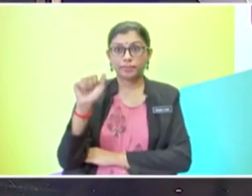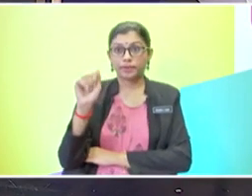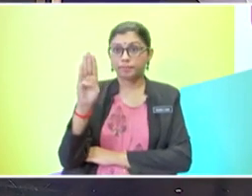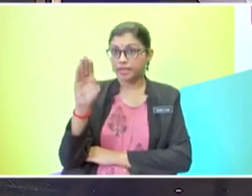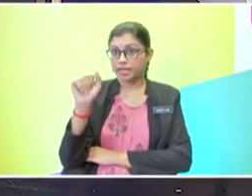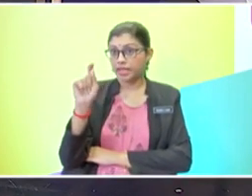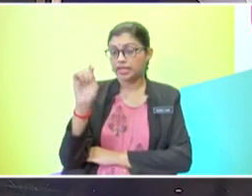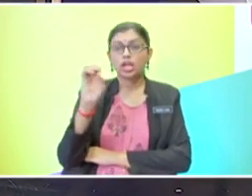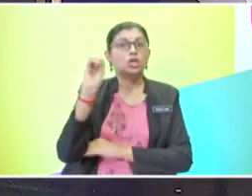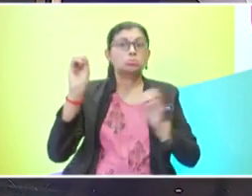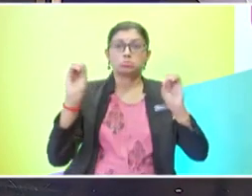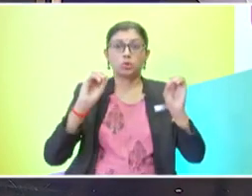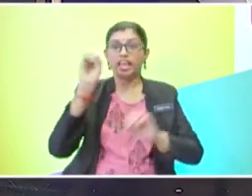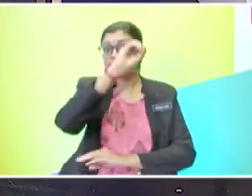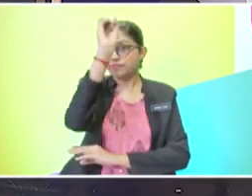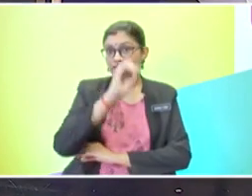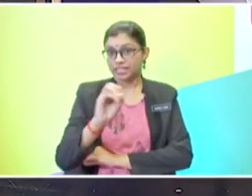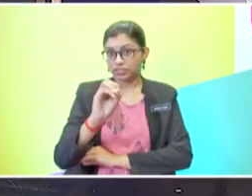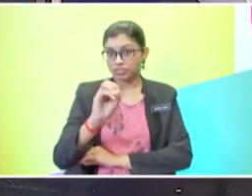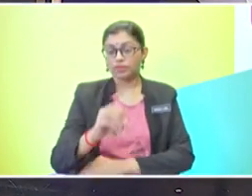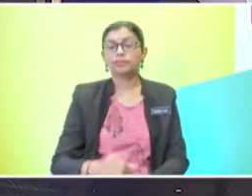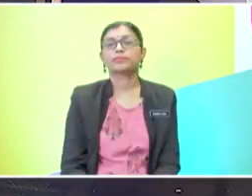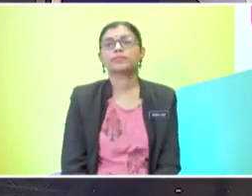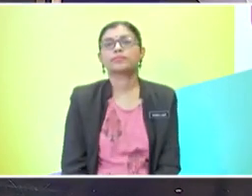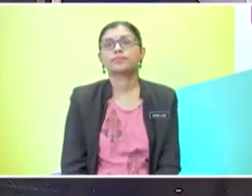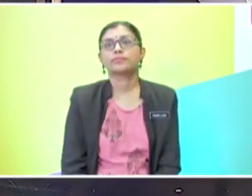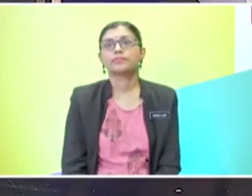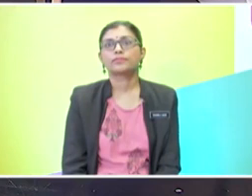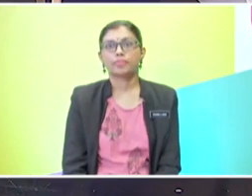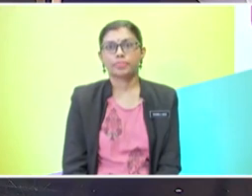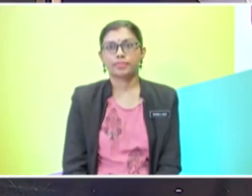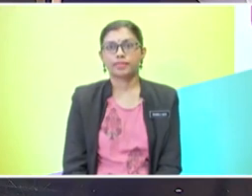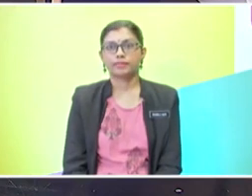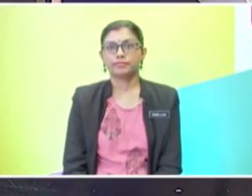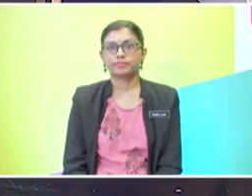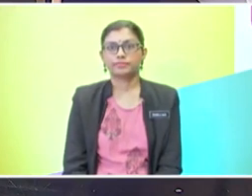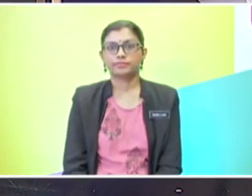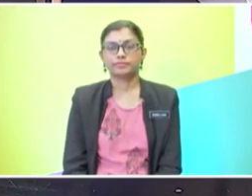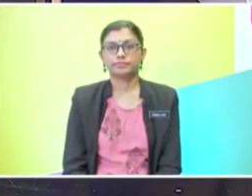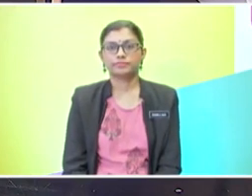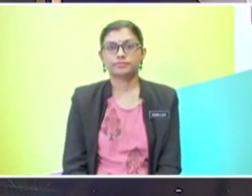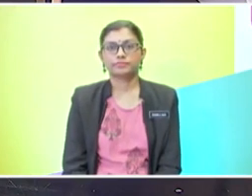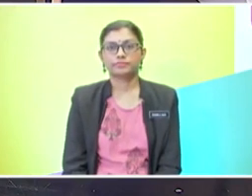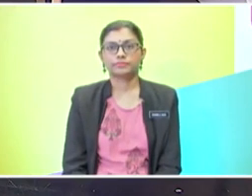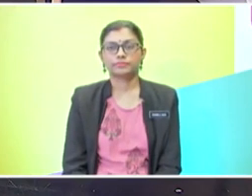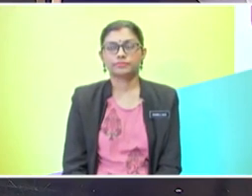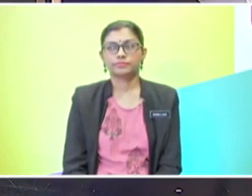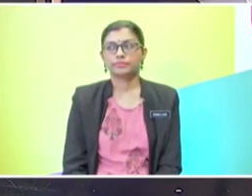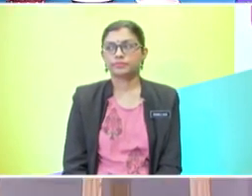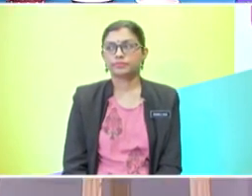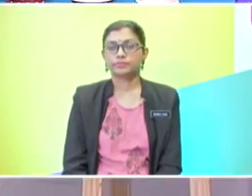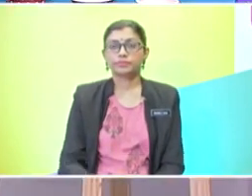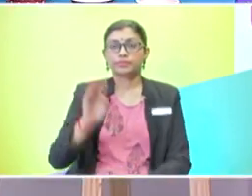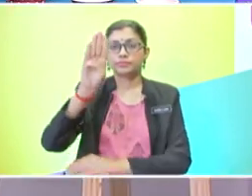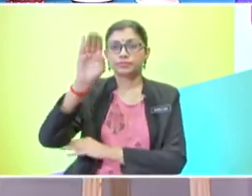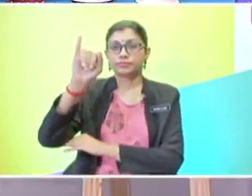will be deducted. Both are deduction from the total amount that's supposed to pay. Okay? All right. Okay. Next, bill.